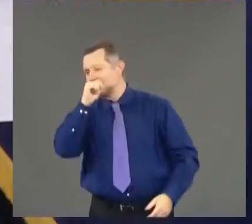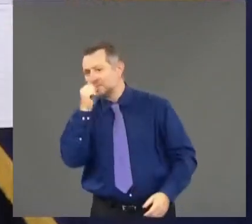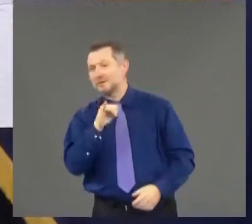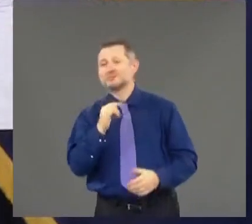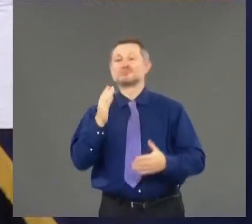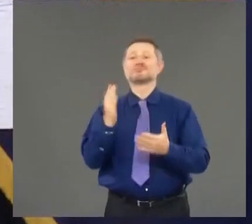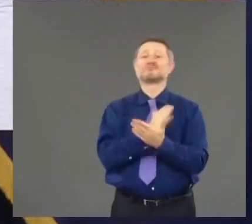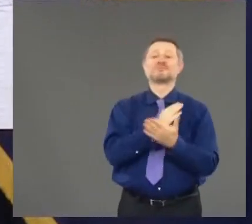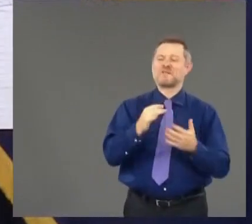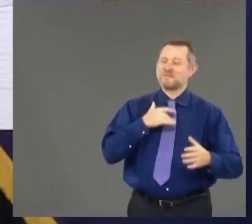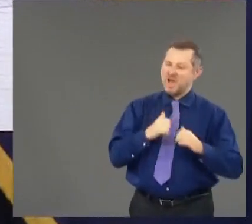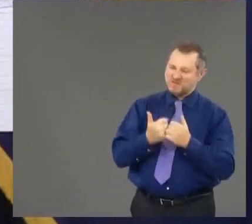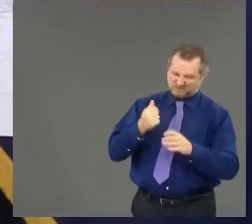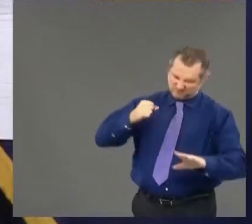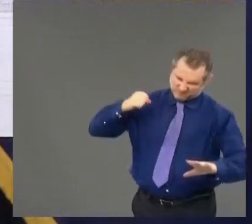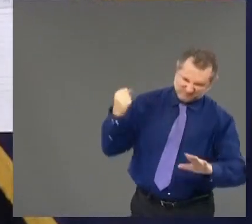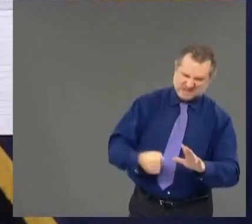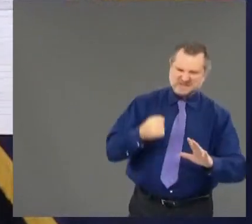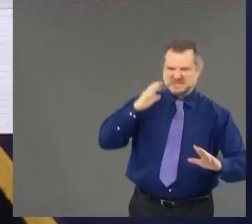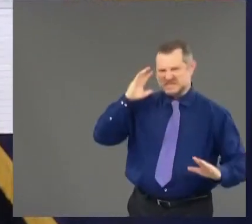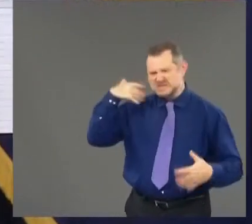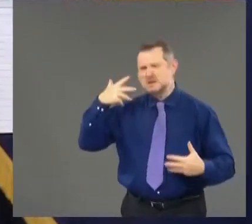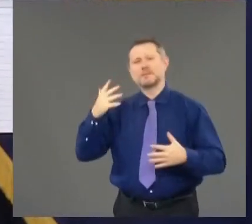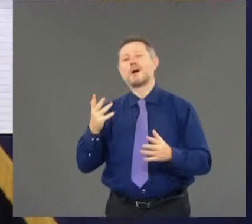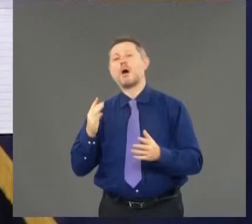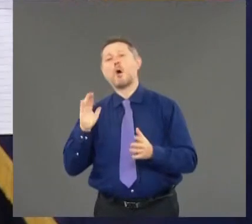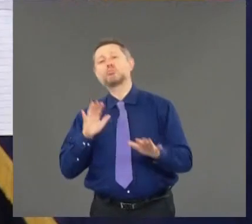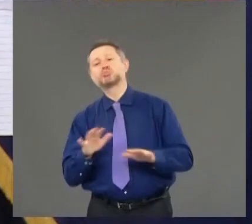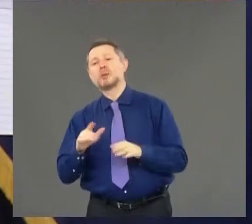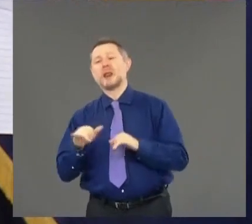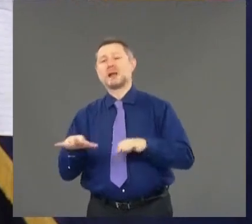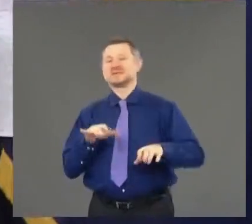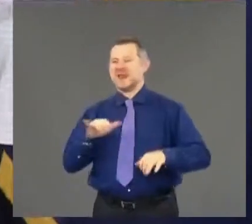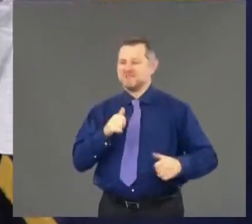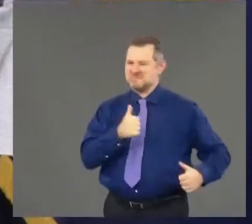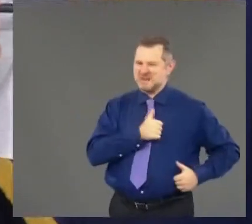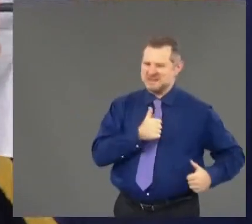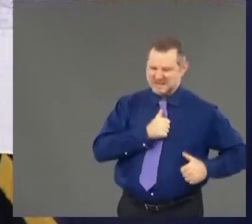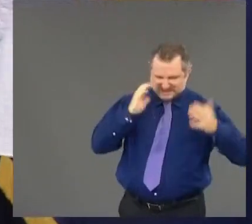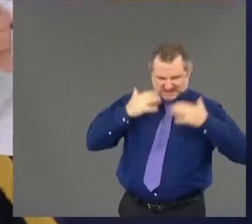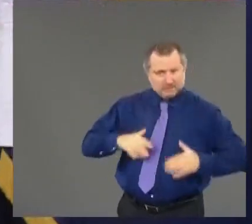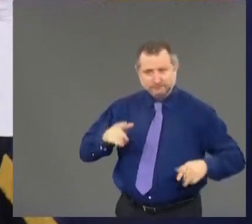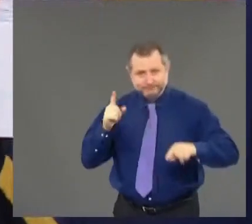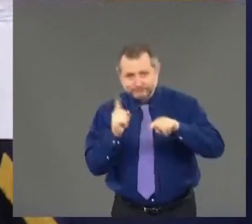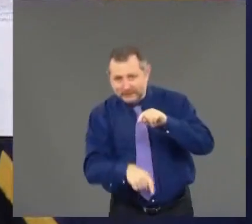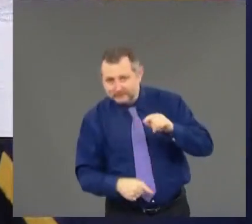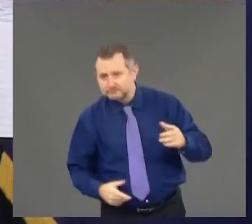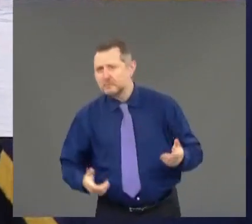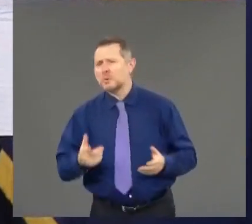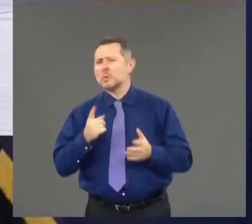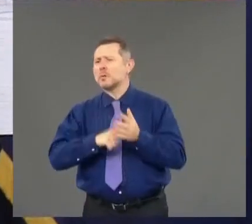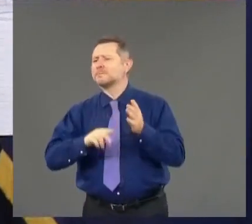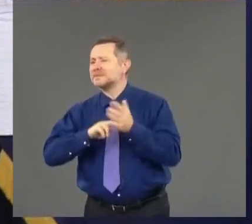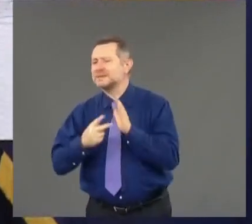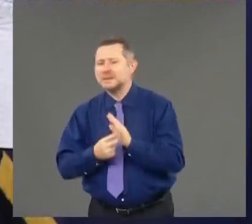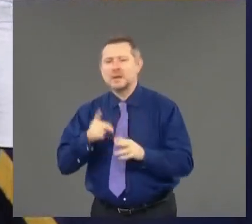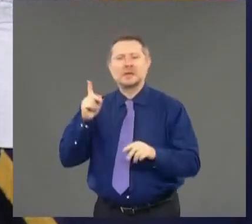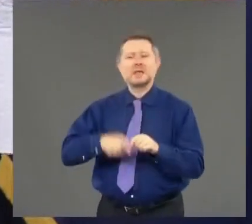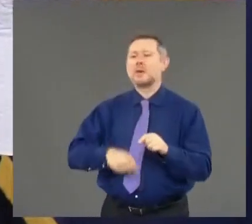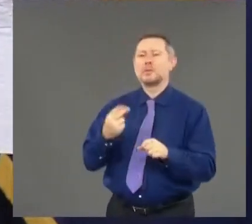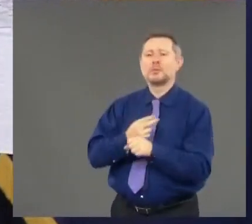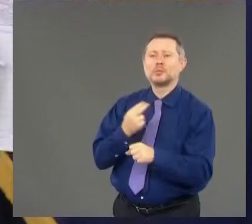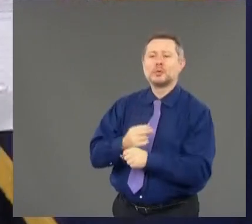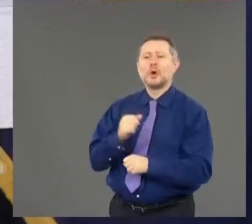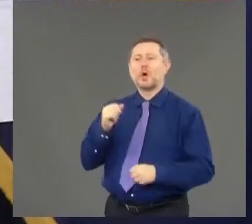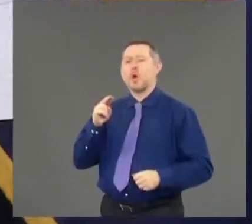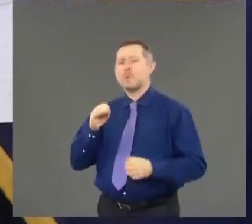them demilitarized. Okay, what does that mean? I don't want them using armored vehicles. I